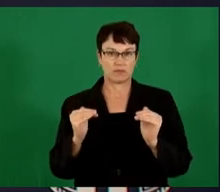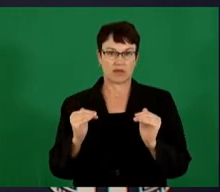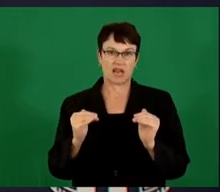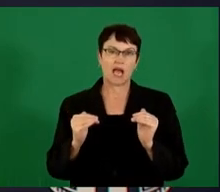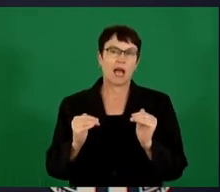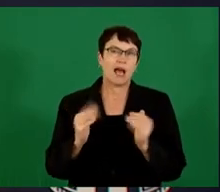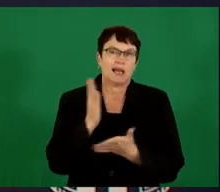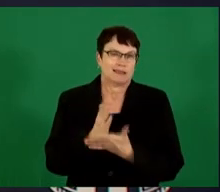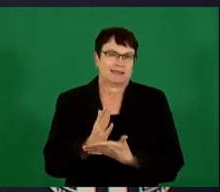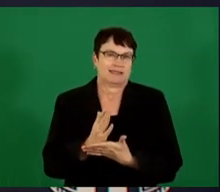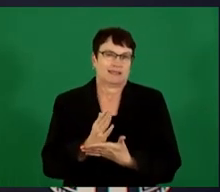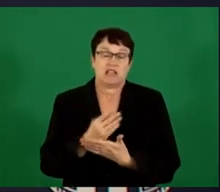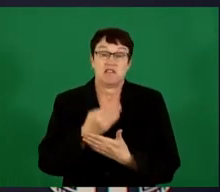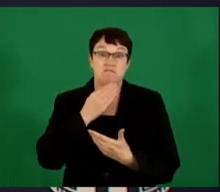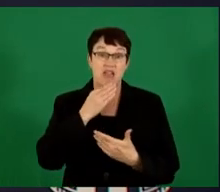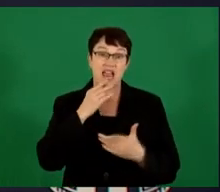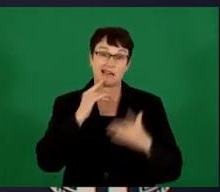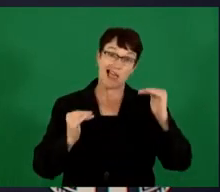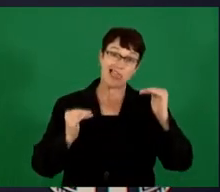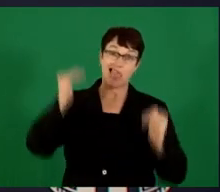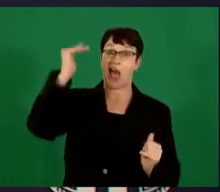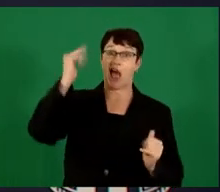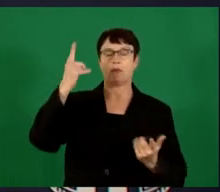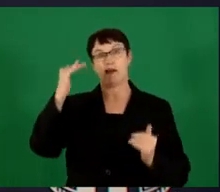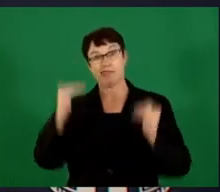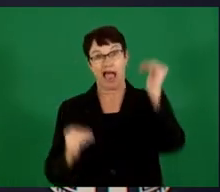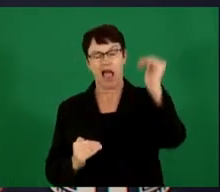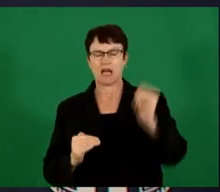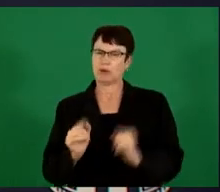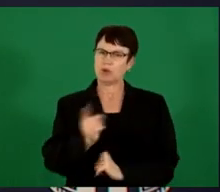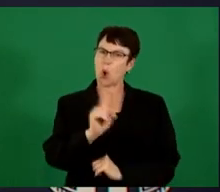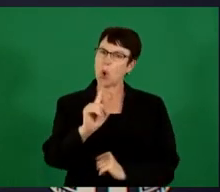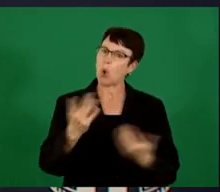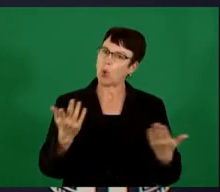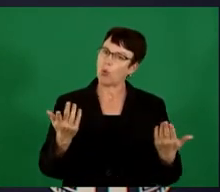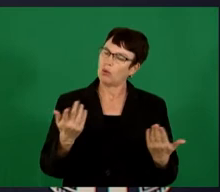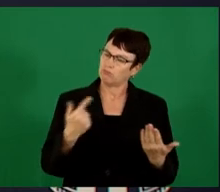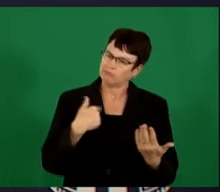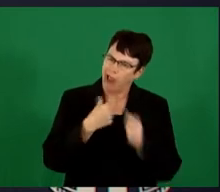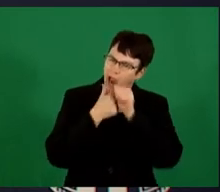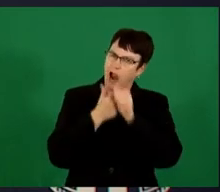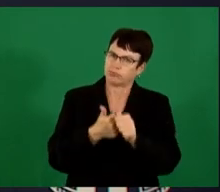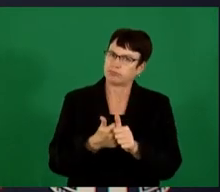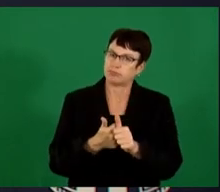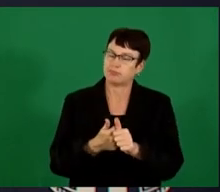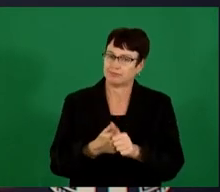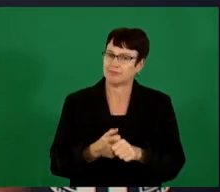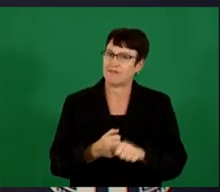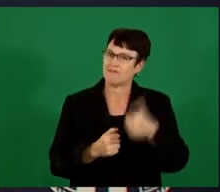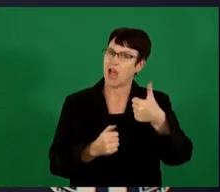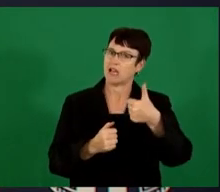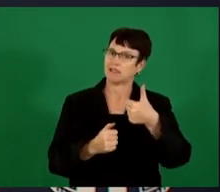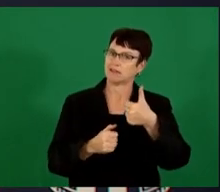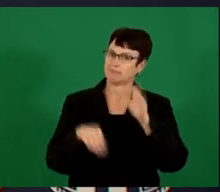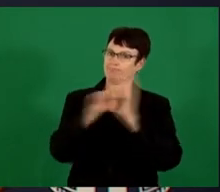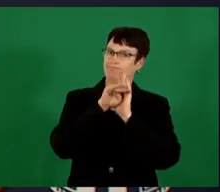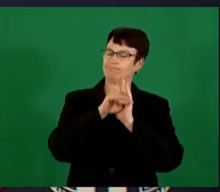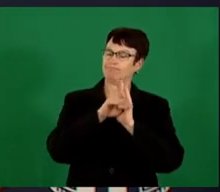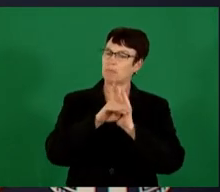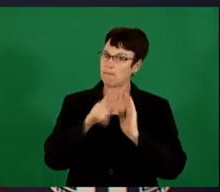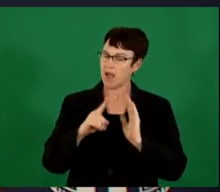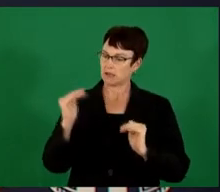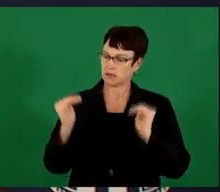It's not going to be much. So that is reflective of that. That is the first measure. The second measure, which is a little